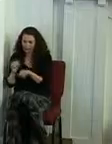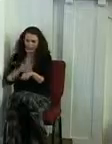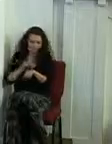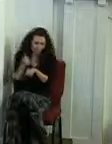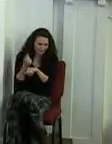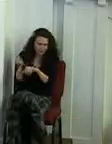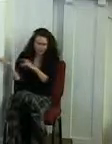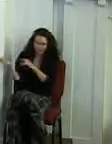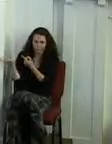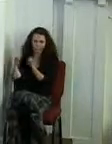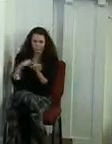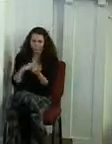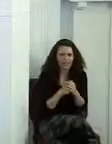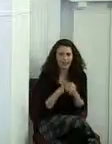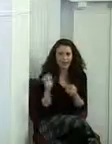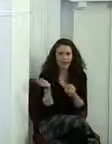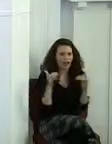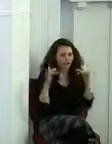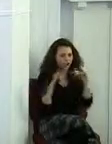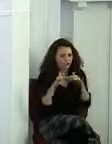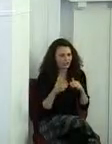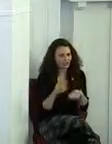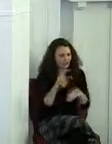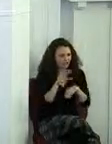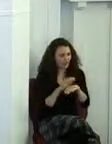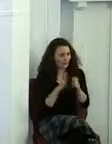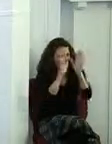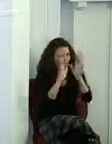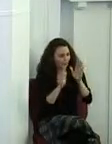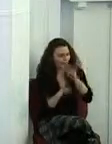congregation are also gathering in the chapel on a Sunday morning.